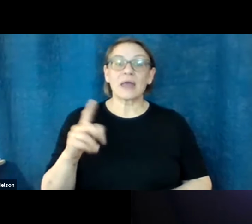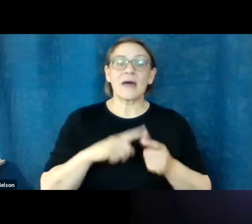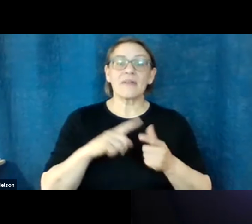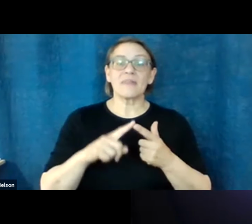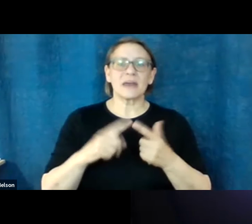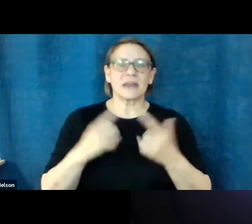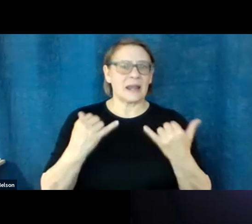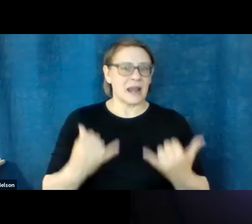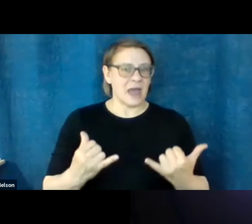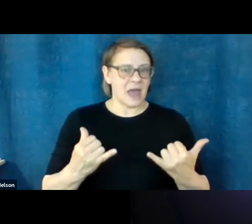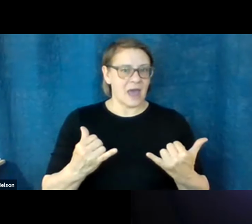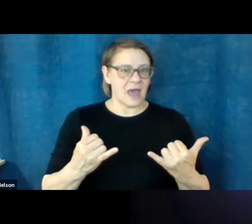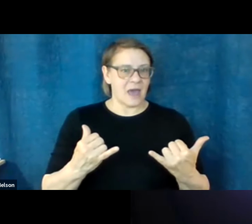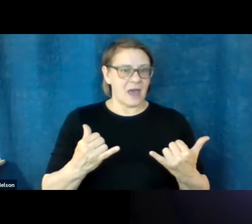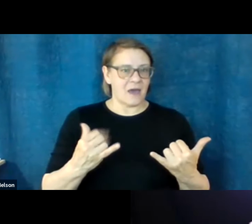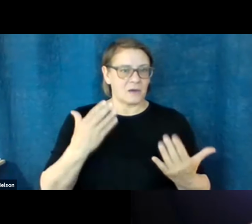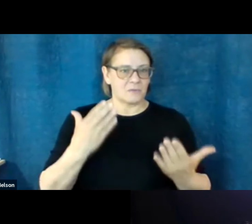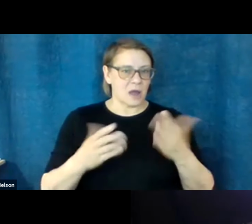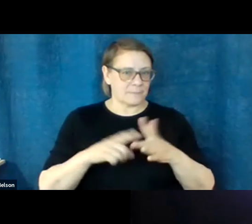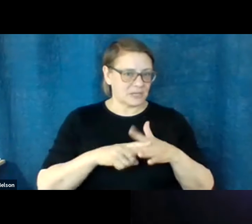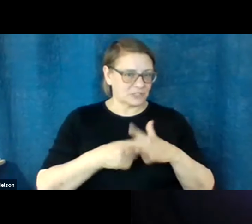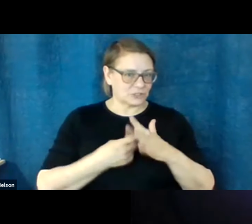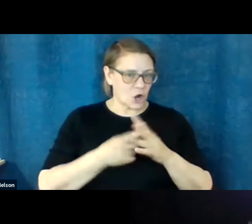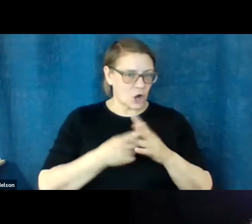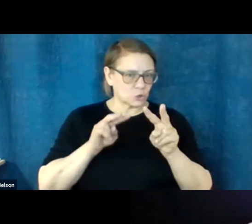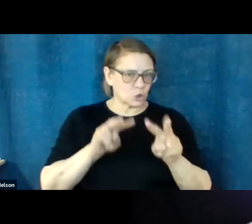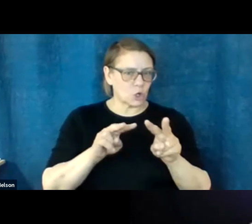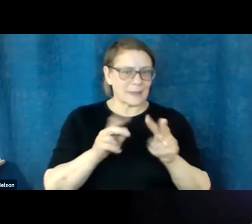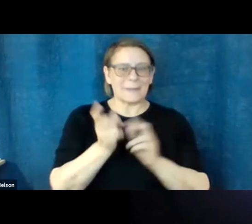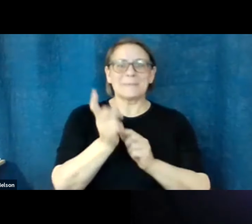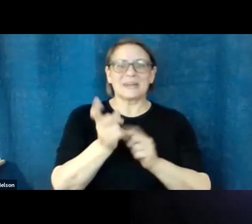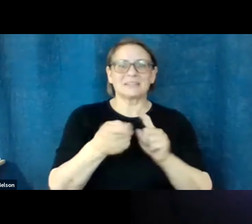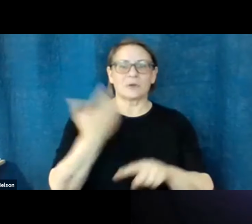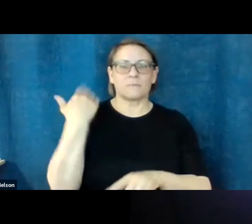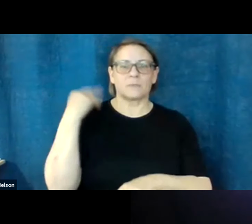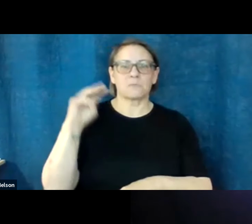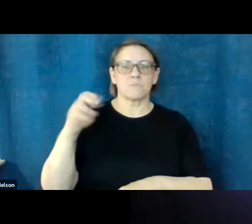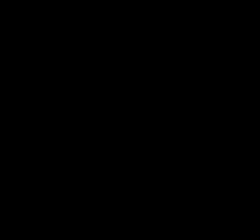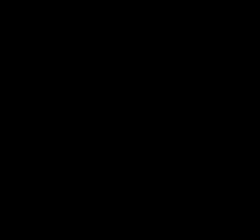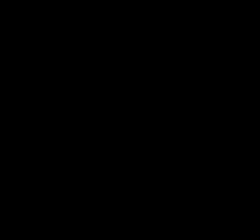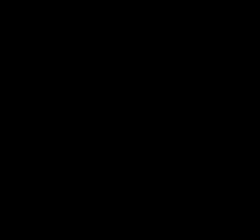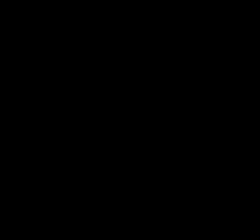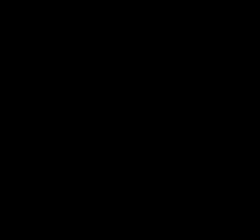now we can probably start to look at the meeting minutes from the March 9th meeting.